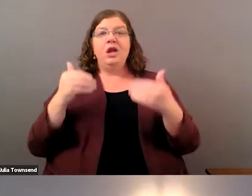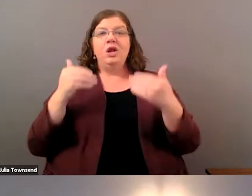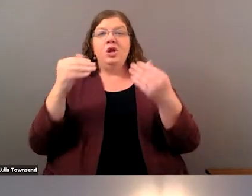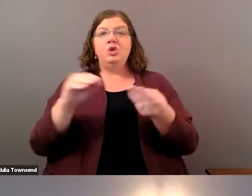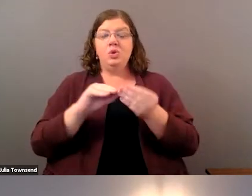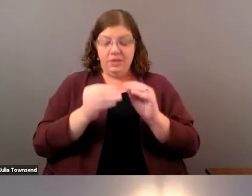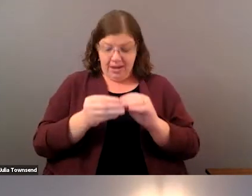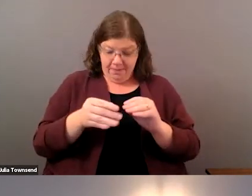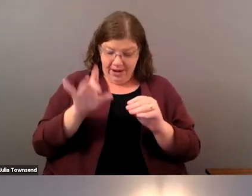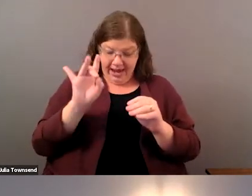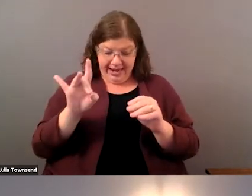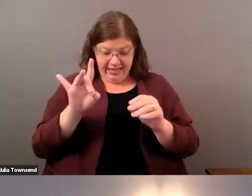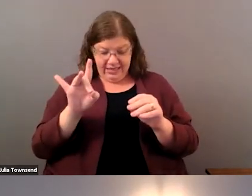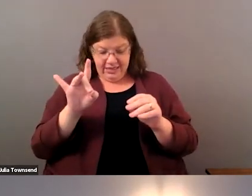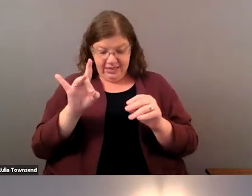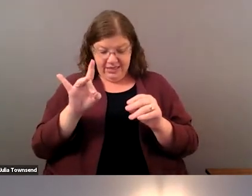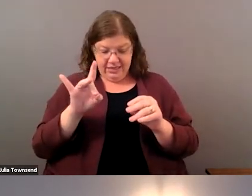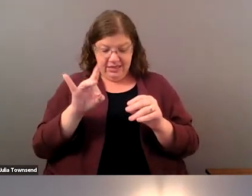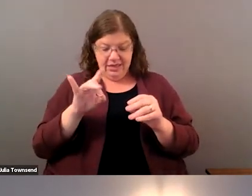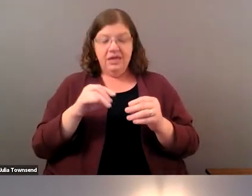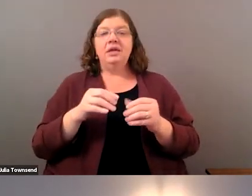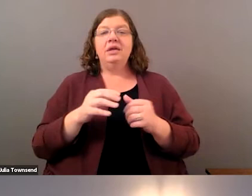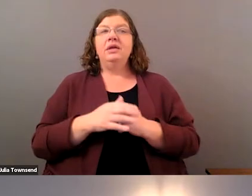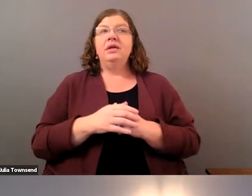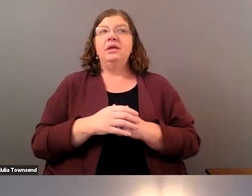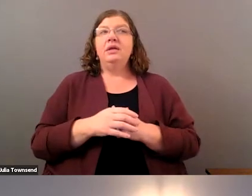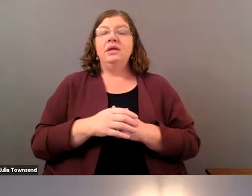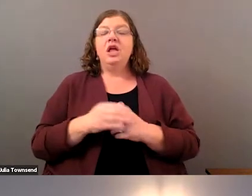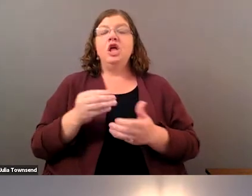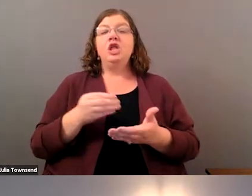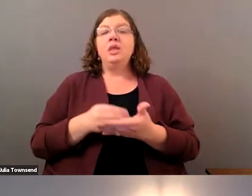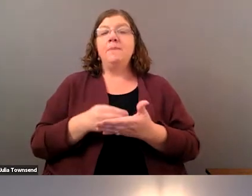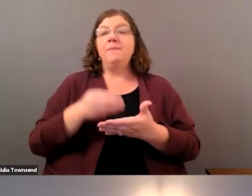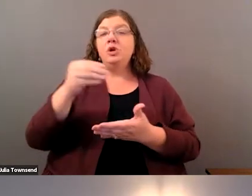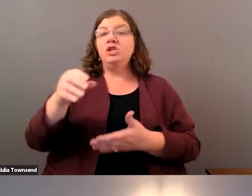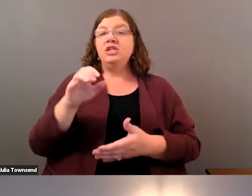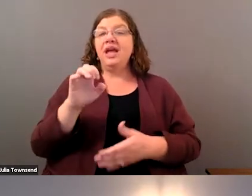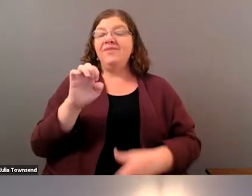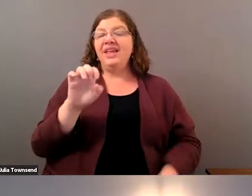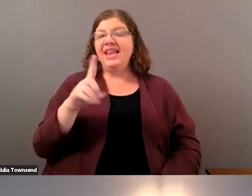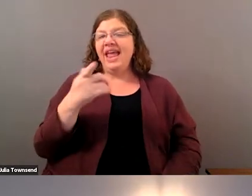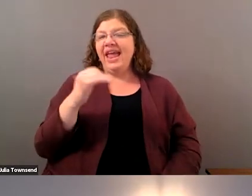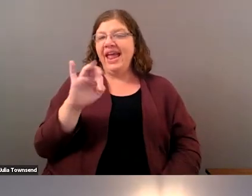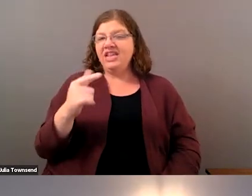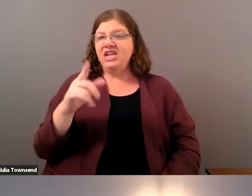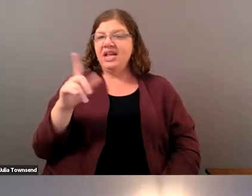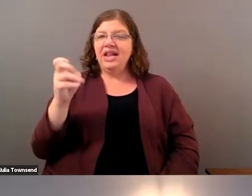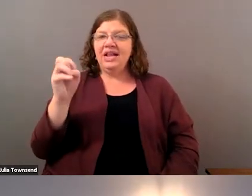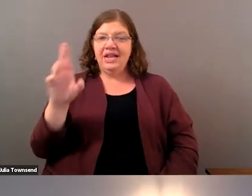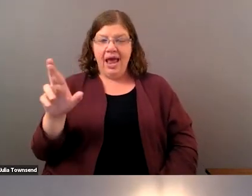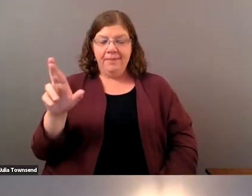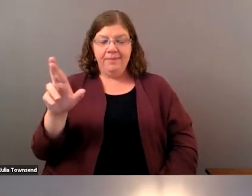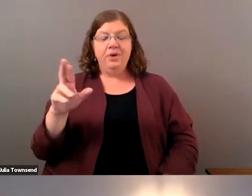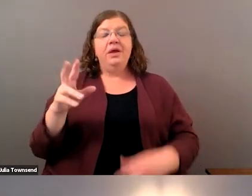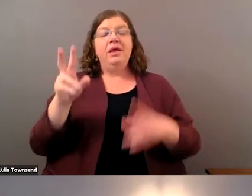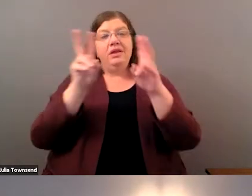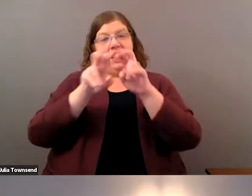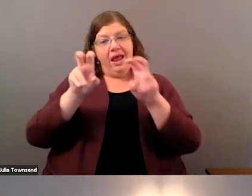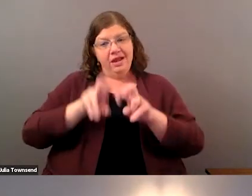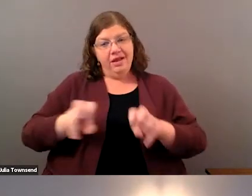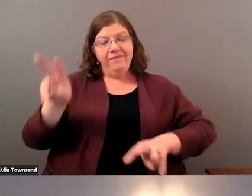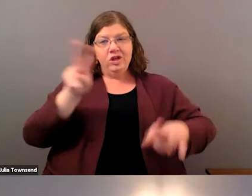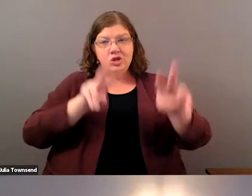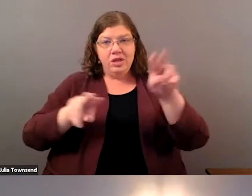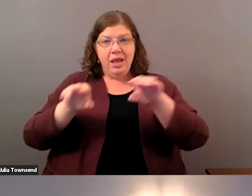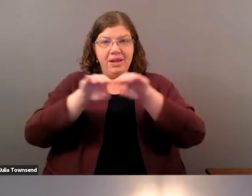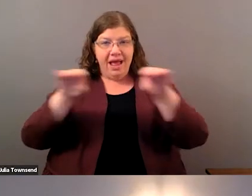8. That's the purchase of EduClimber data analysis and visualization platform,